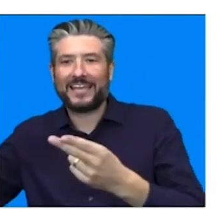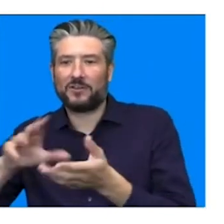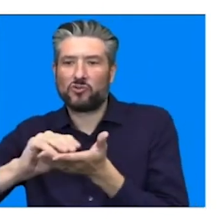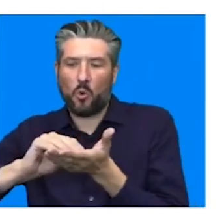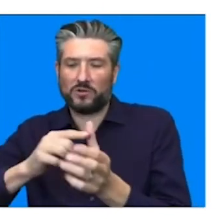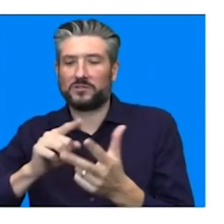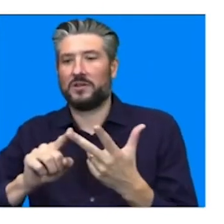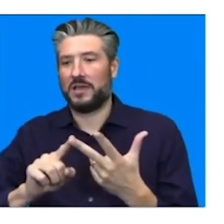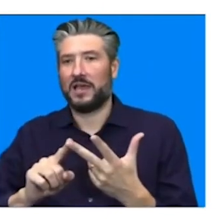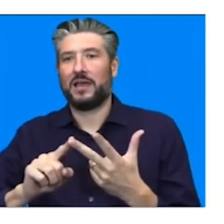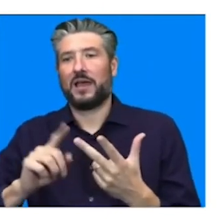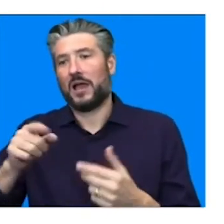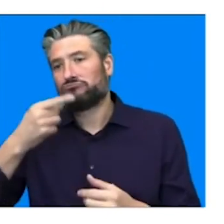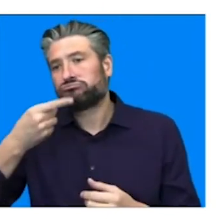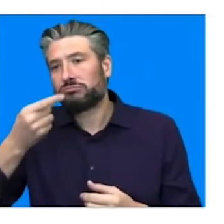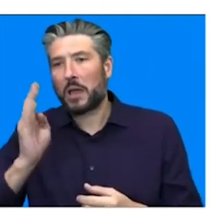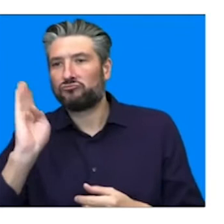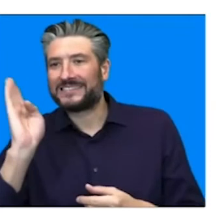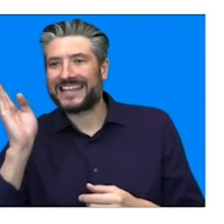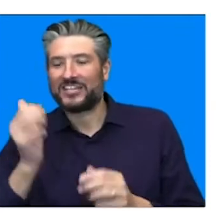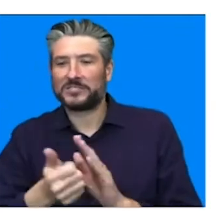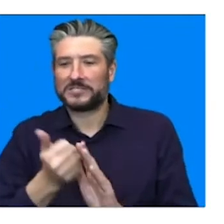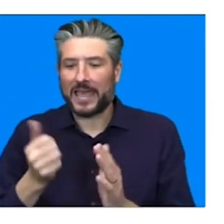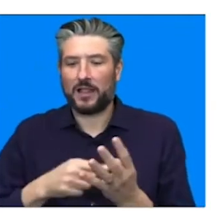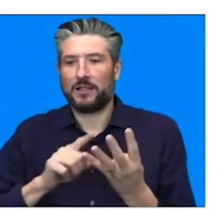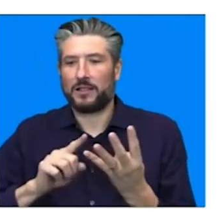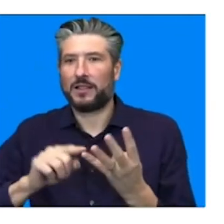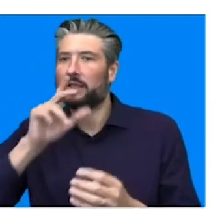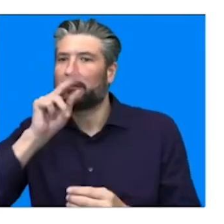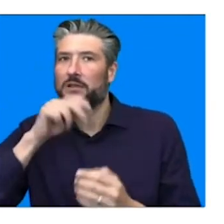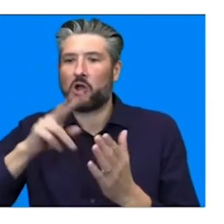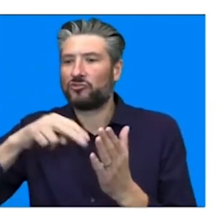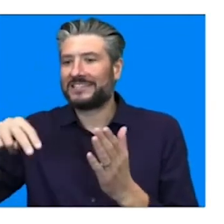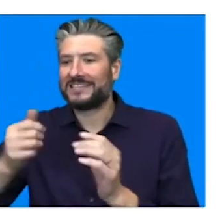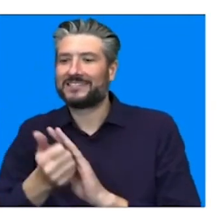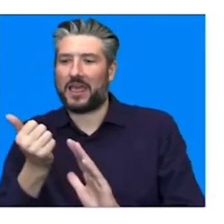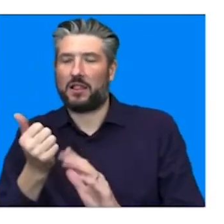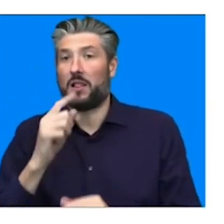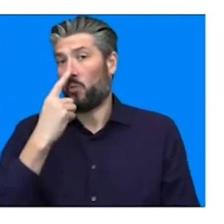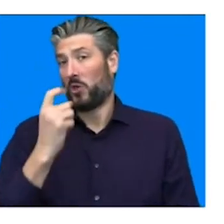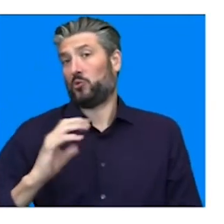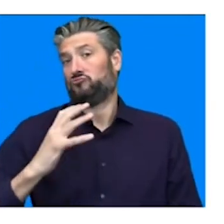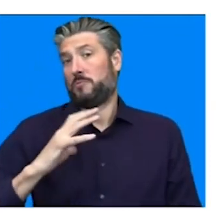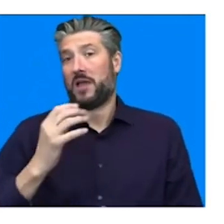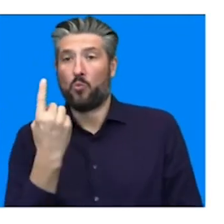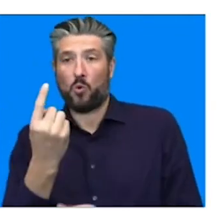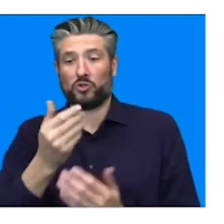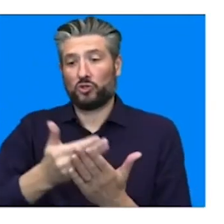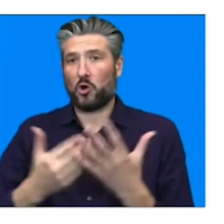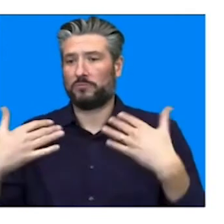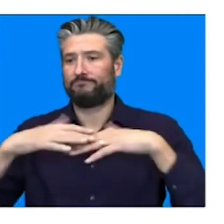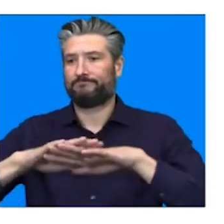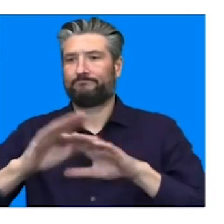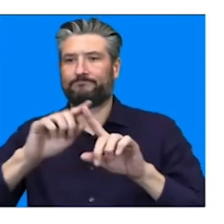skills, and reading skills. If there's a need, we may prepare a guidance document for the hybrid case, where you automate the process